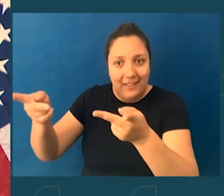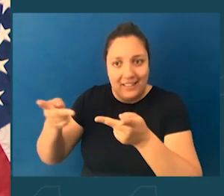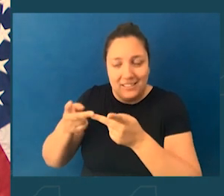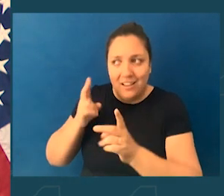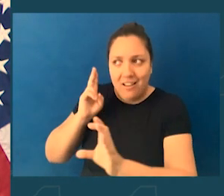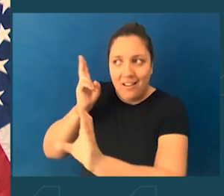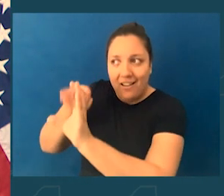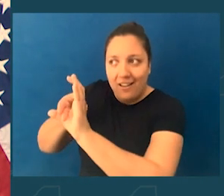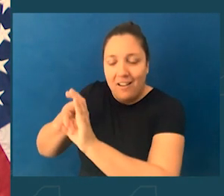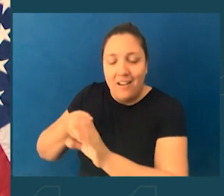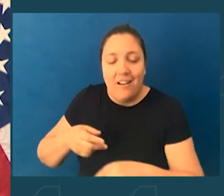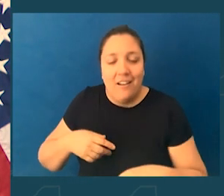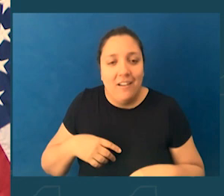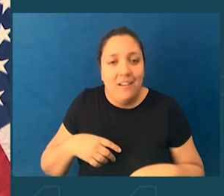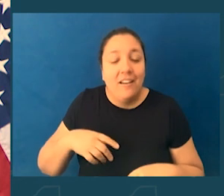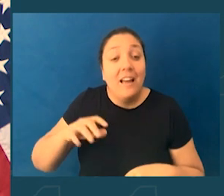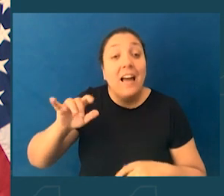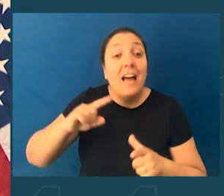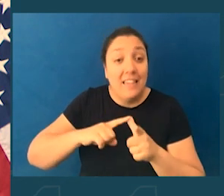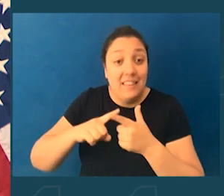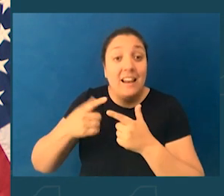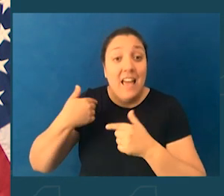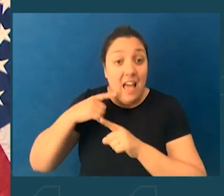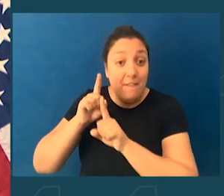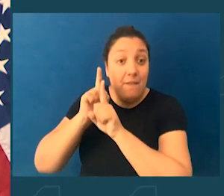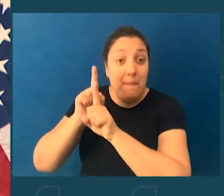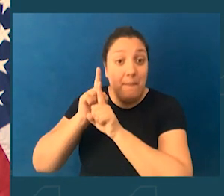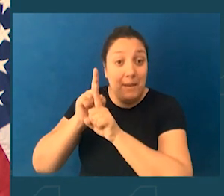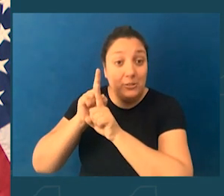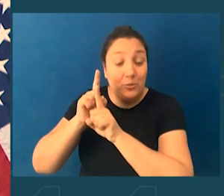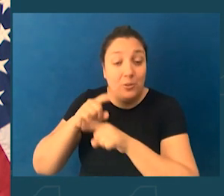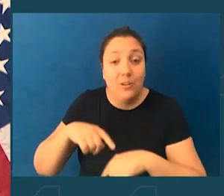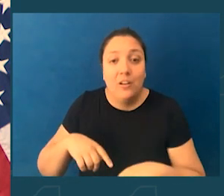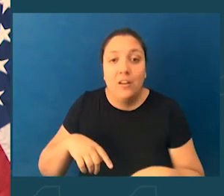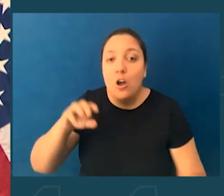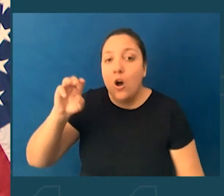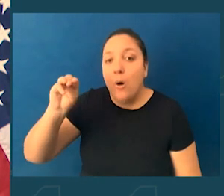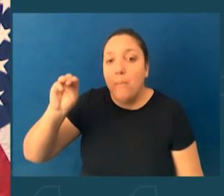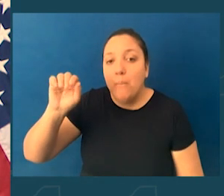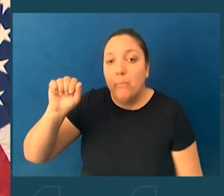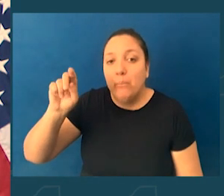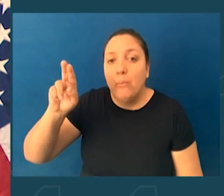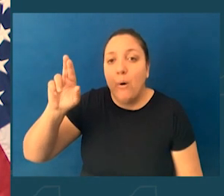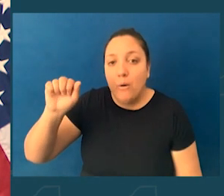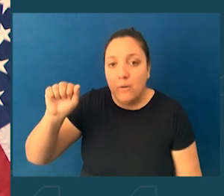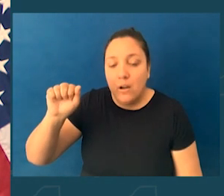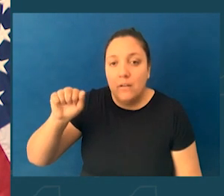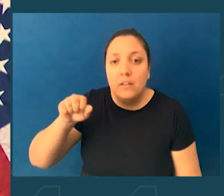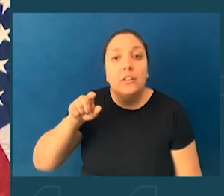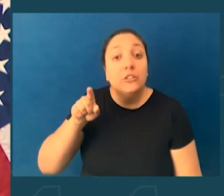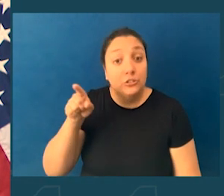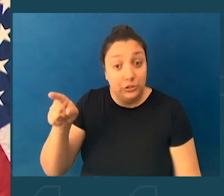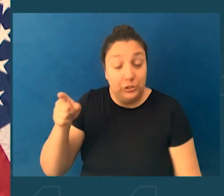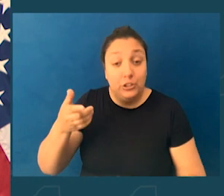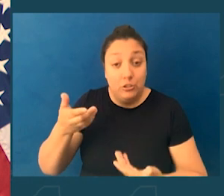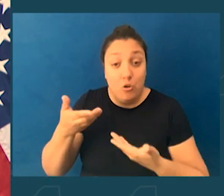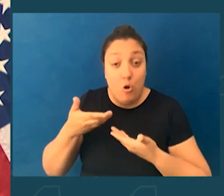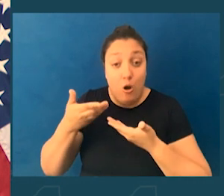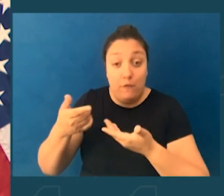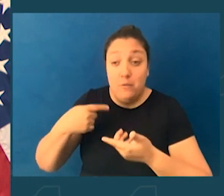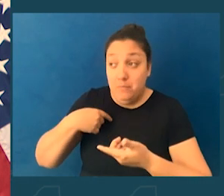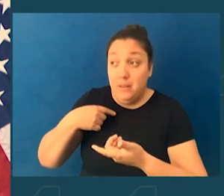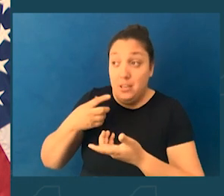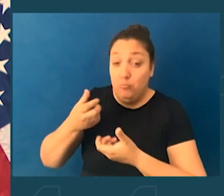mentor and also a good friend. Maura offered me an exciting opportunity to share my personal story and to help others. I